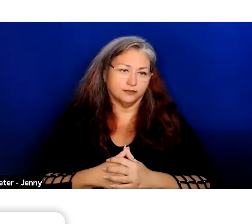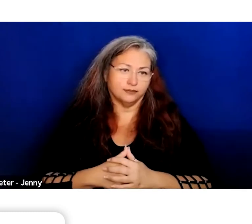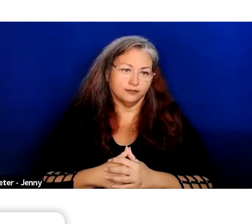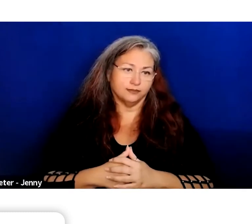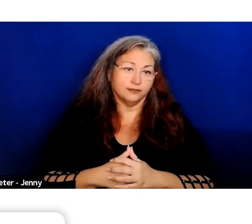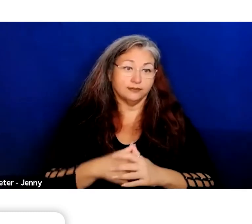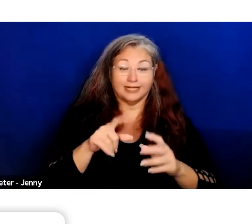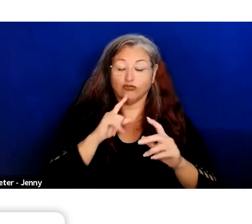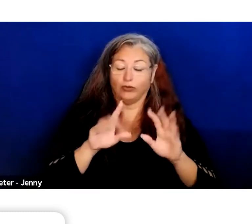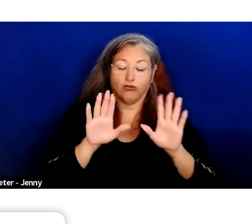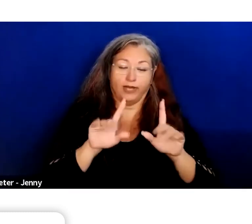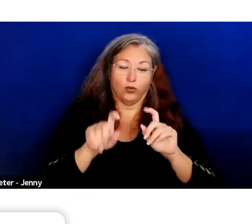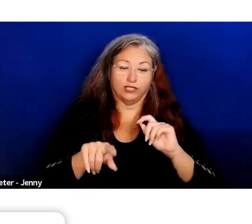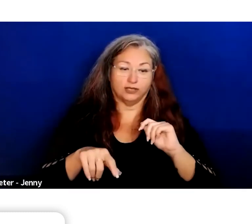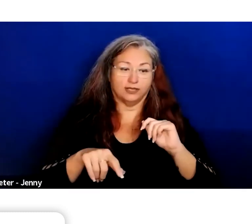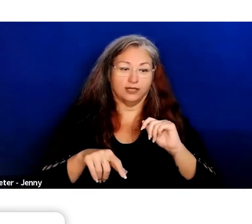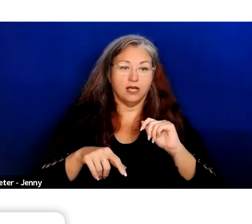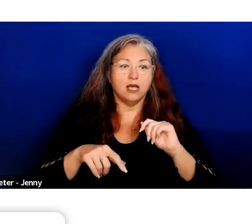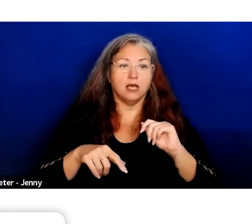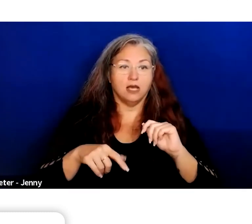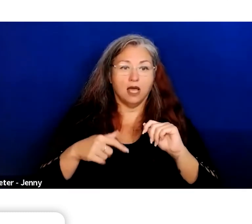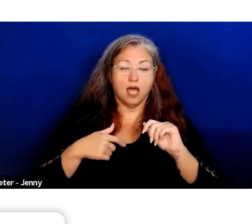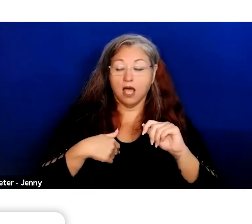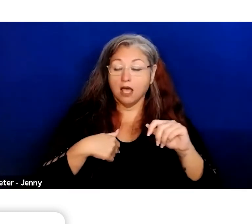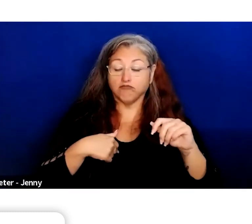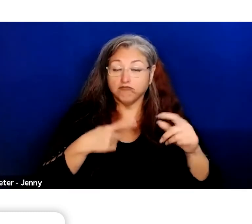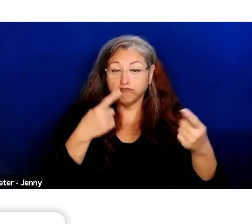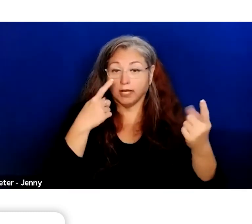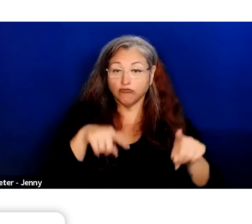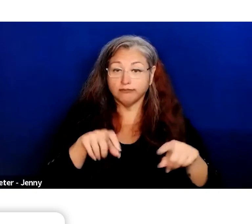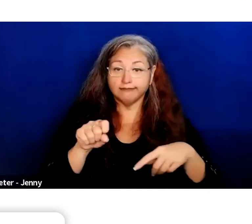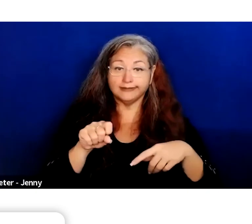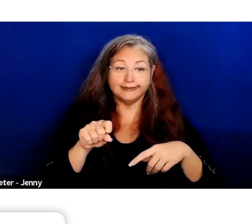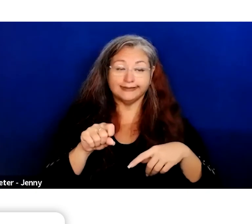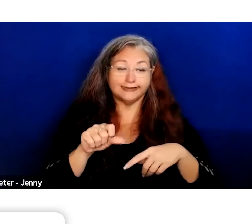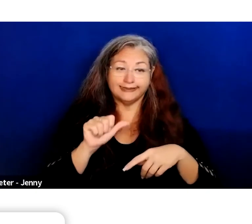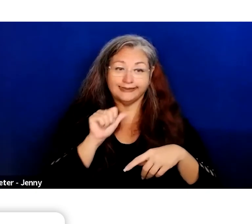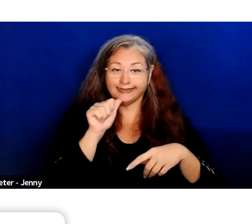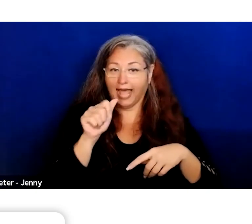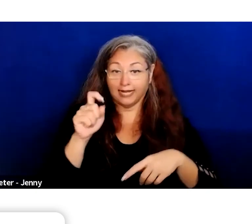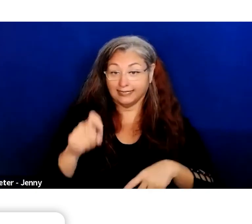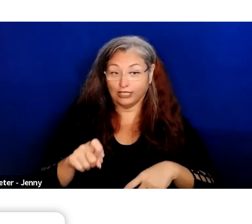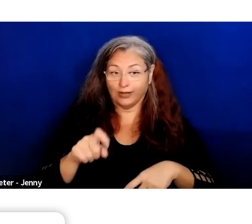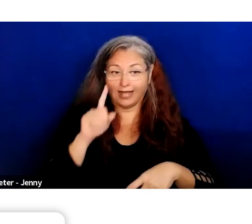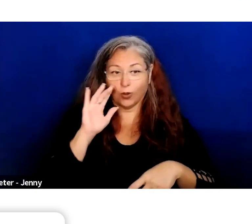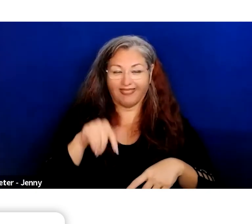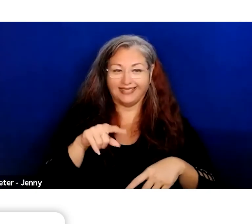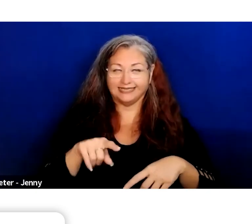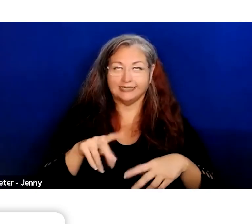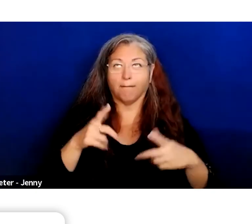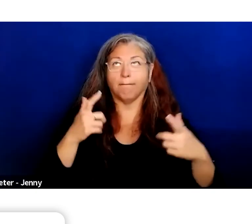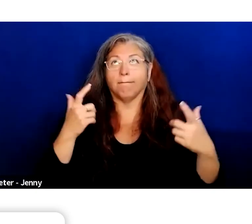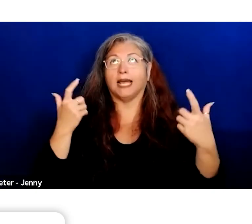That's a really great question. And I do agree that they're not necessary. I know that this is a really large conversation